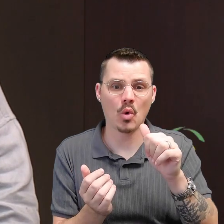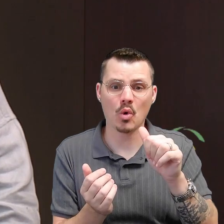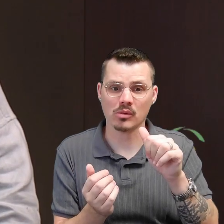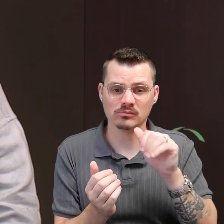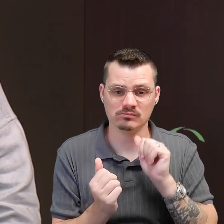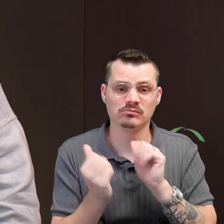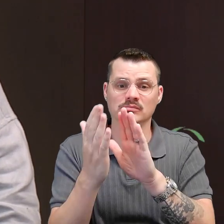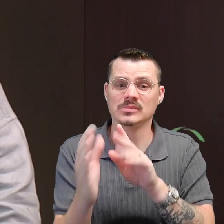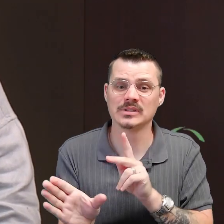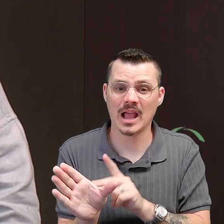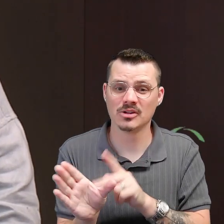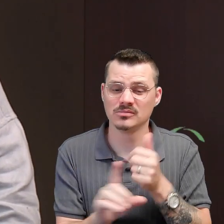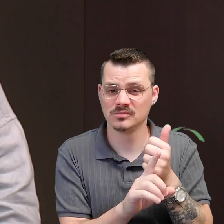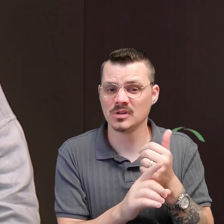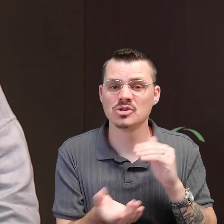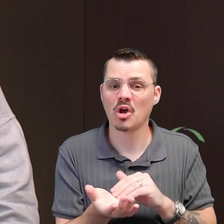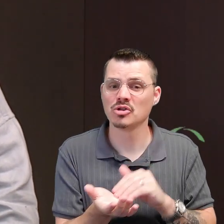with psychiatry